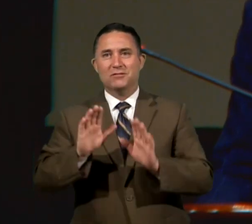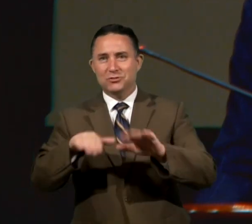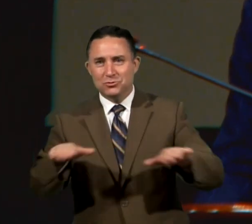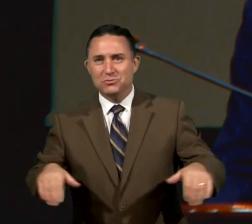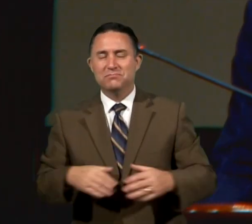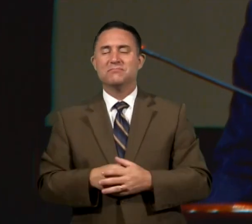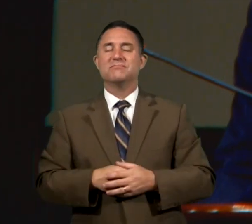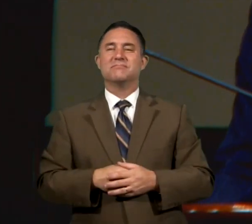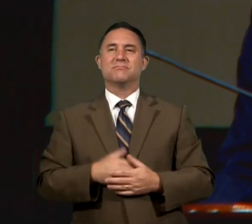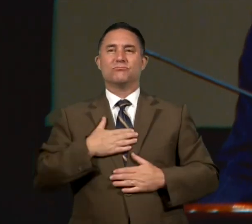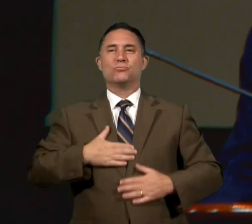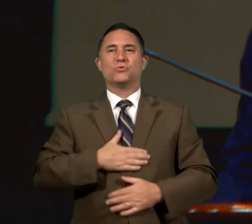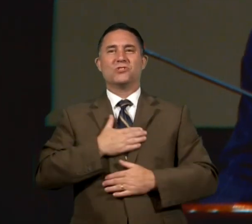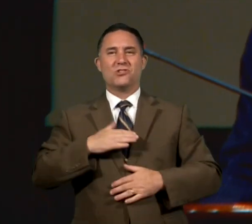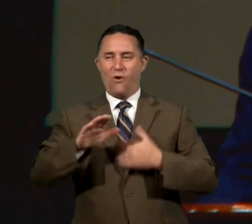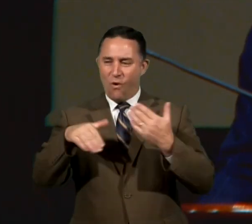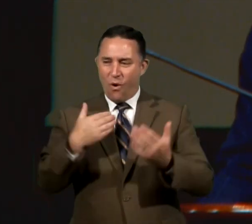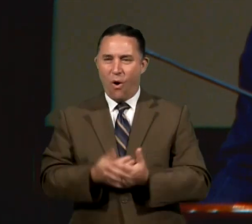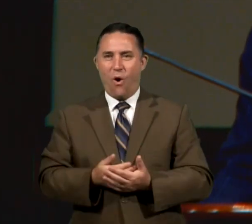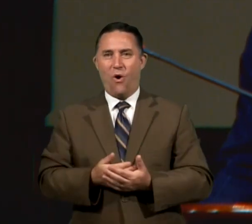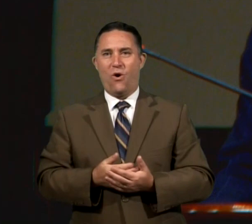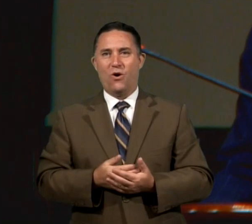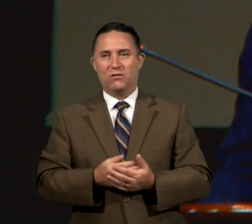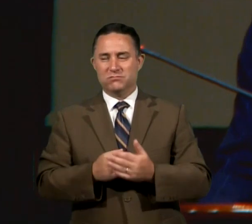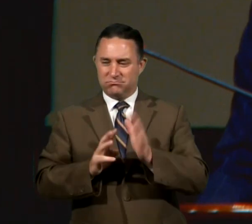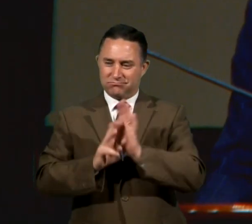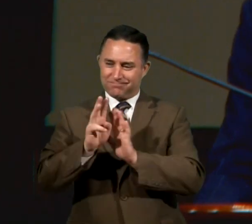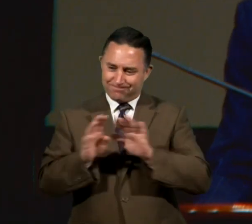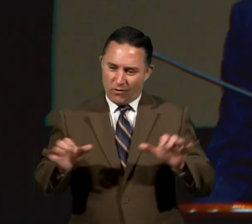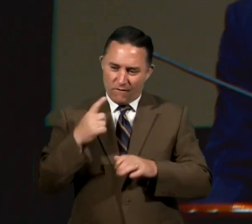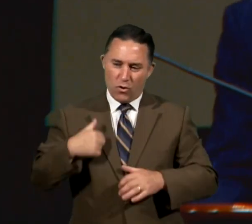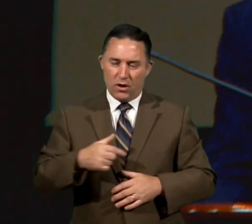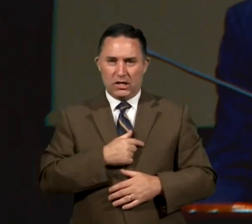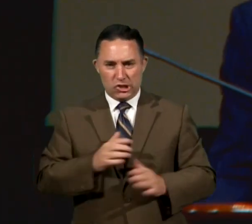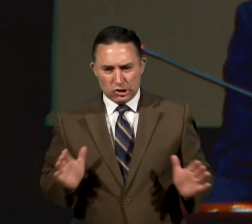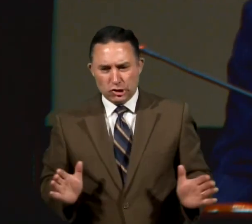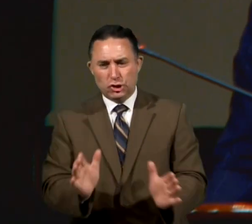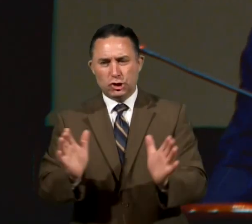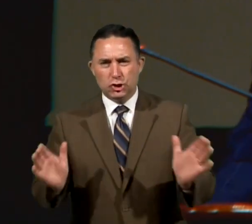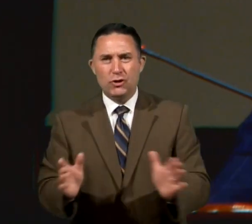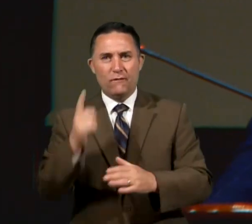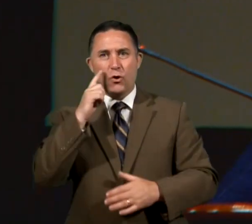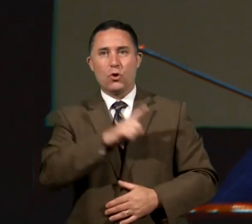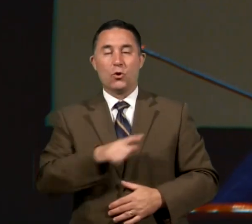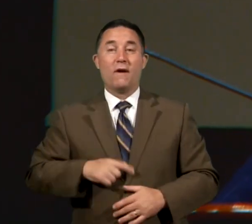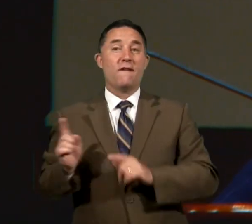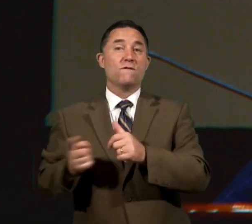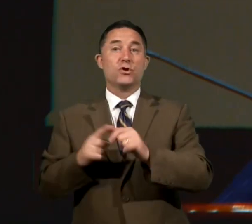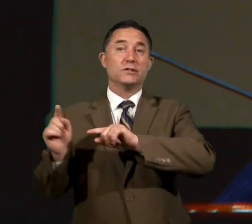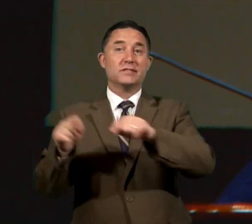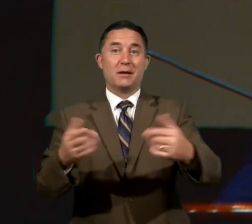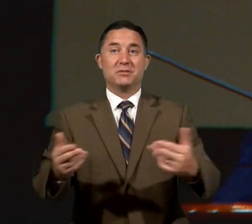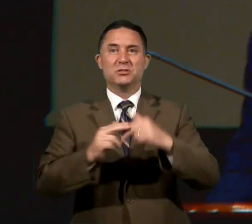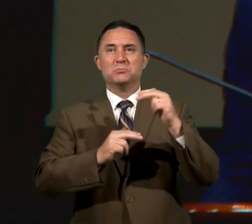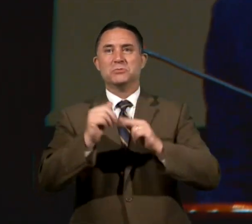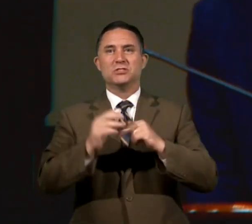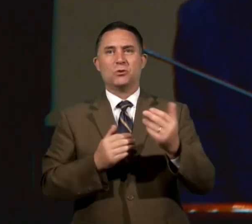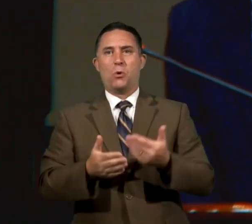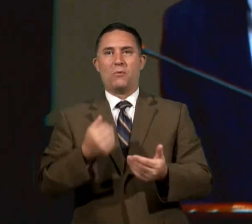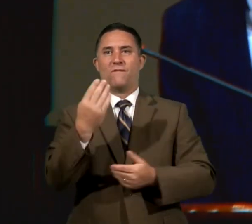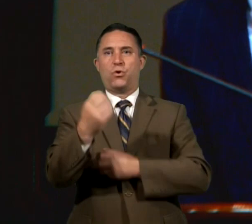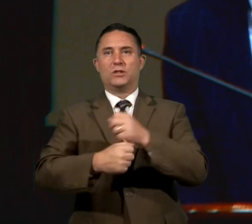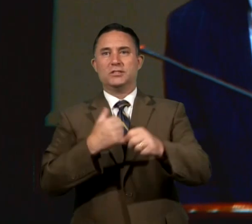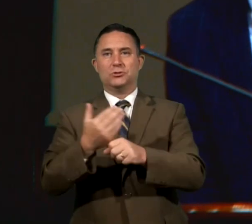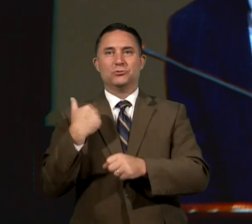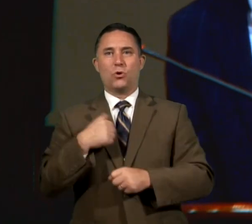kids, and we appreciate everything that he does for us and how he pushes us in the Lord. When I first came to this building, it was about almost